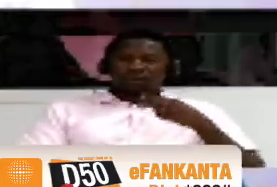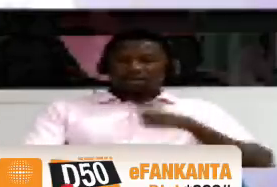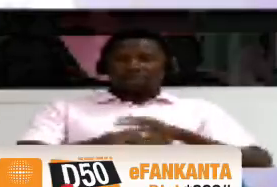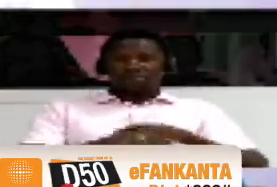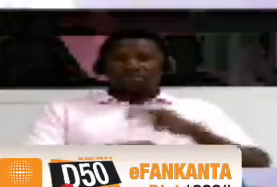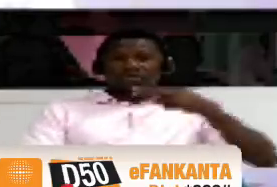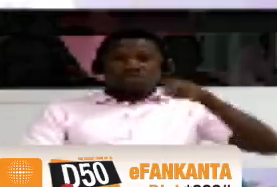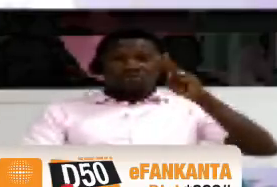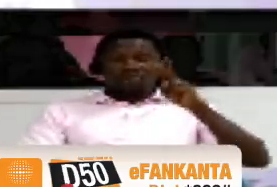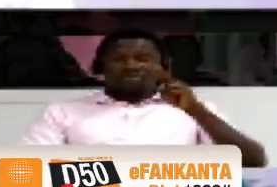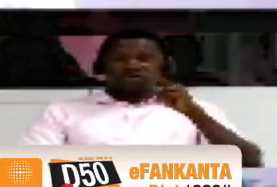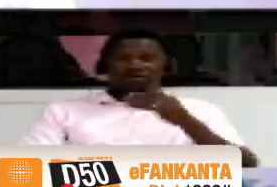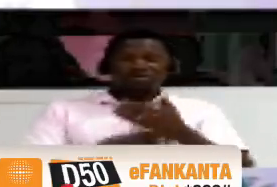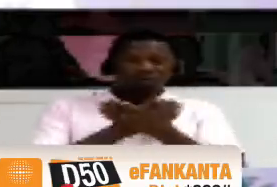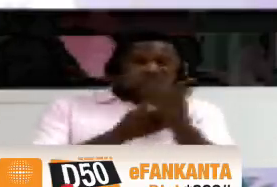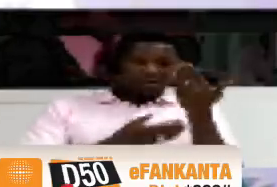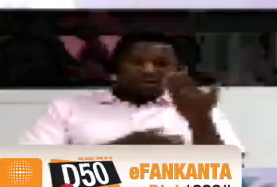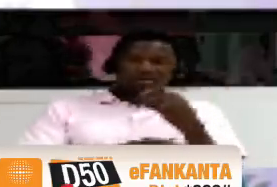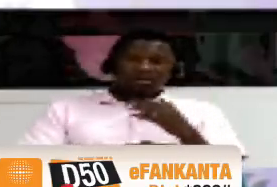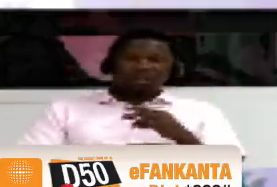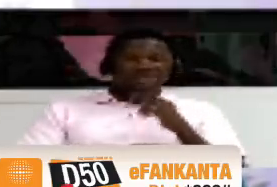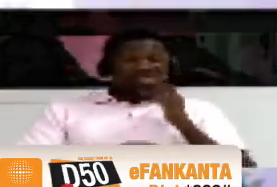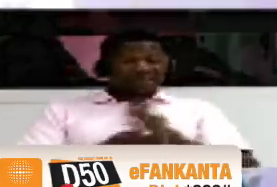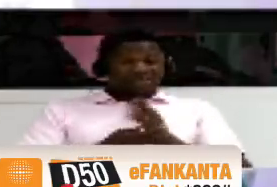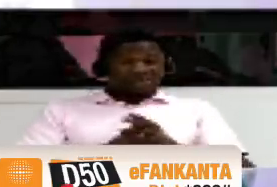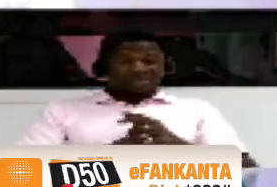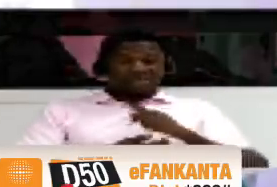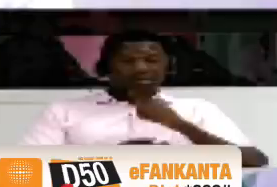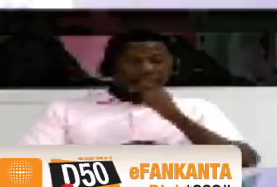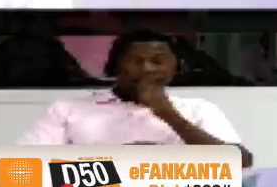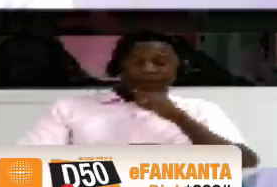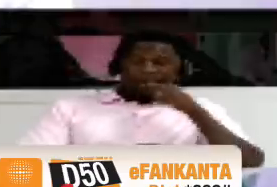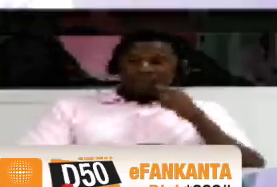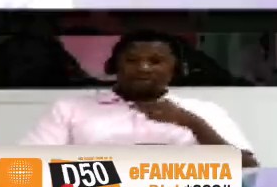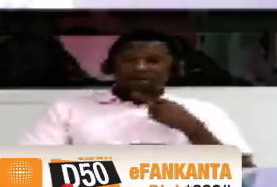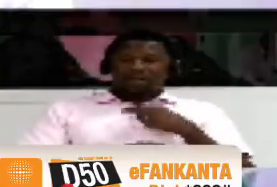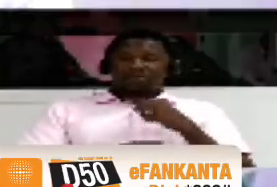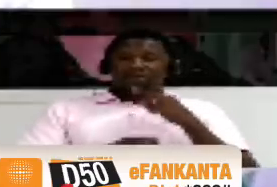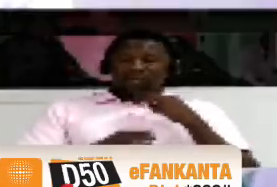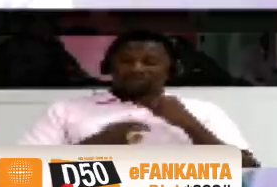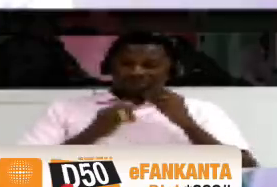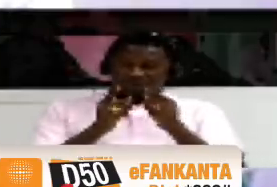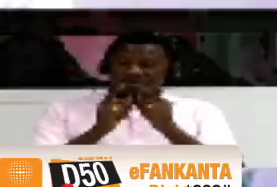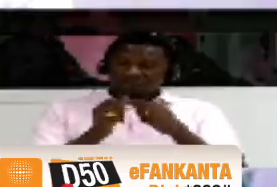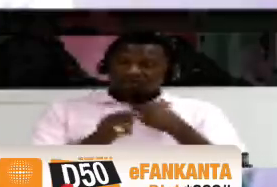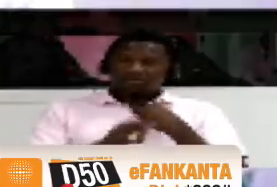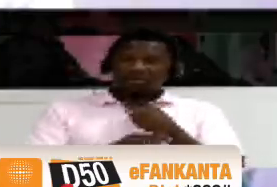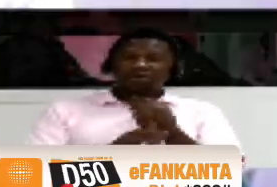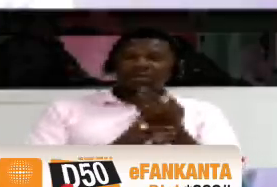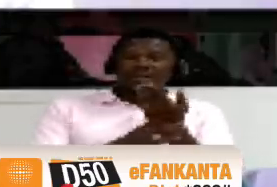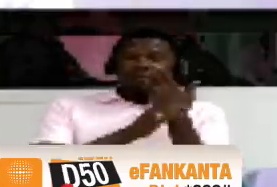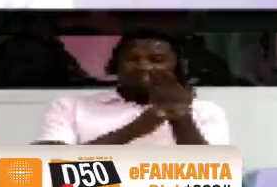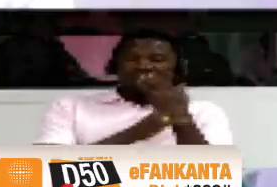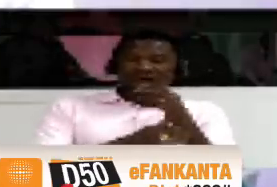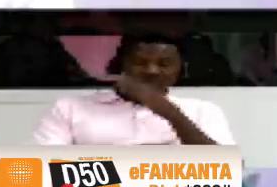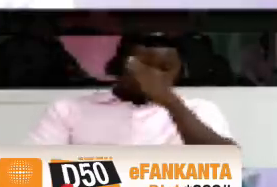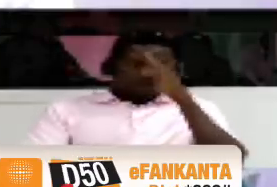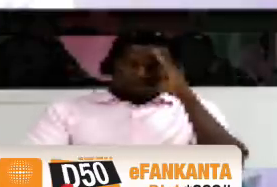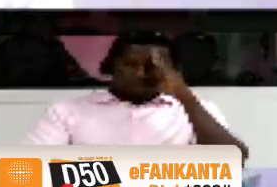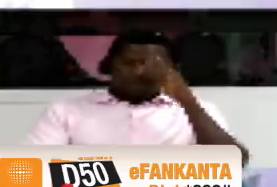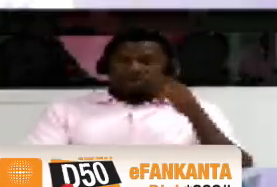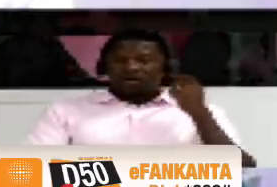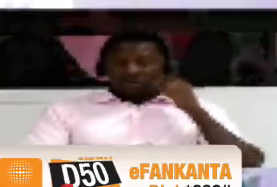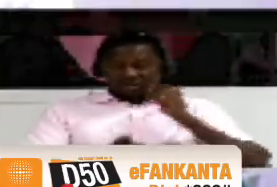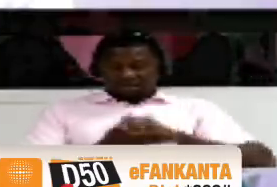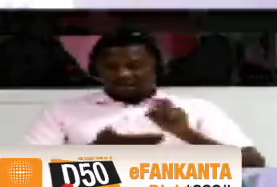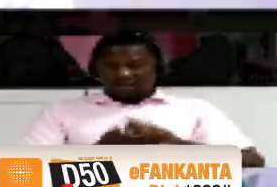strictly confidential. On the instructions of the coroner of Brikama, the undersigned